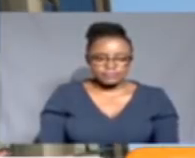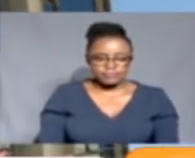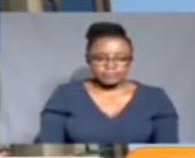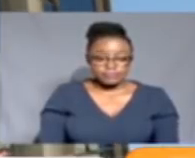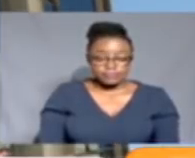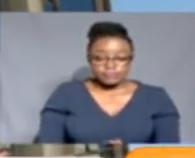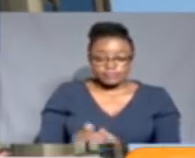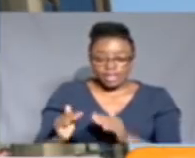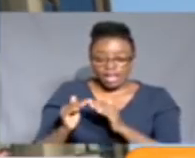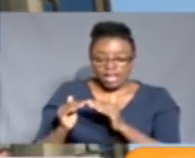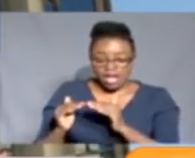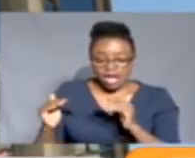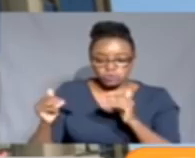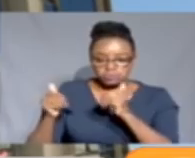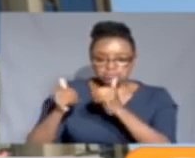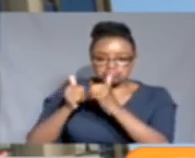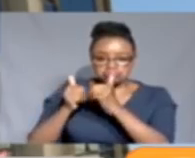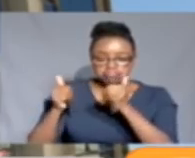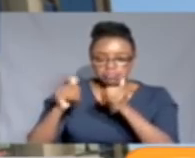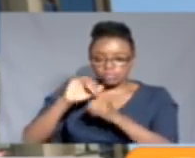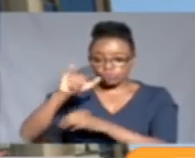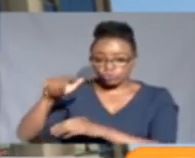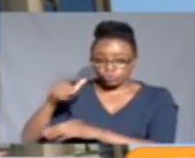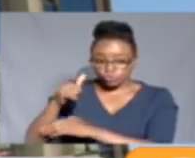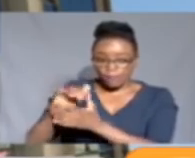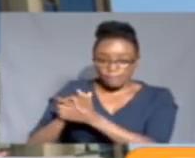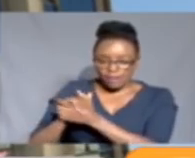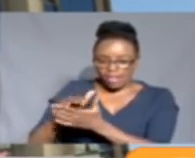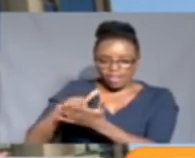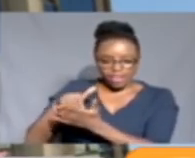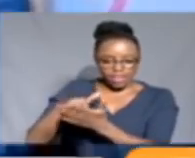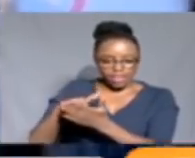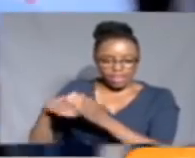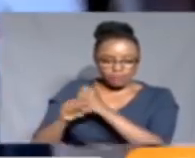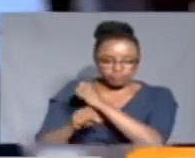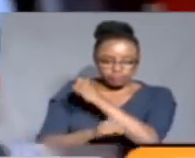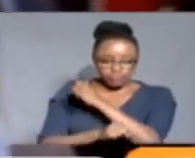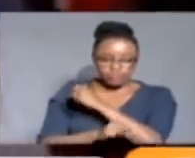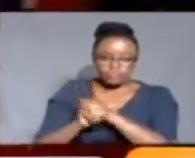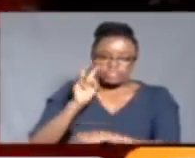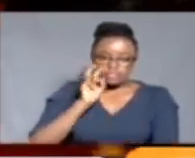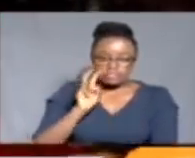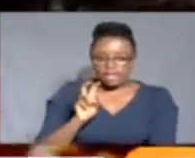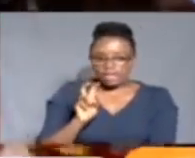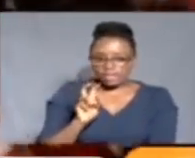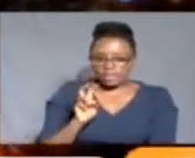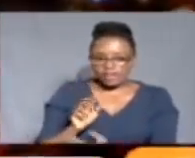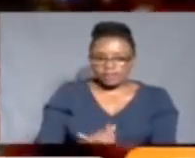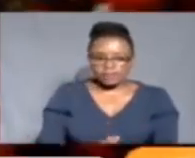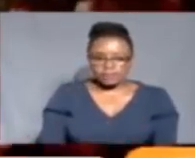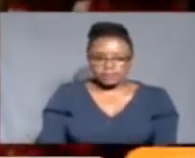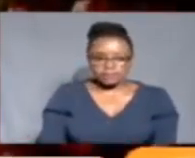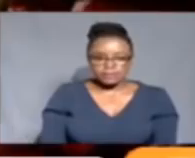A house divided, Jubilee's shaky foundation pulling apart at the seams.